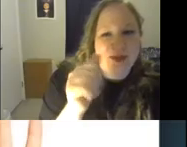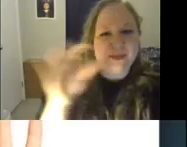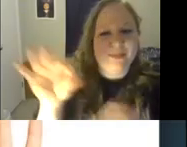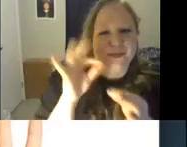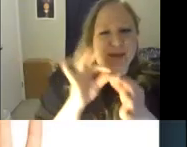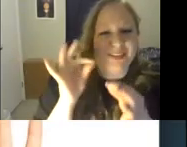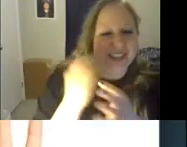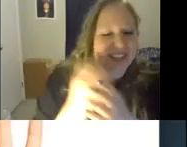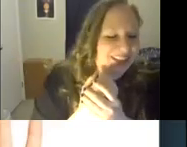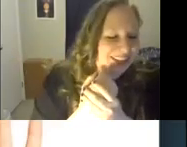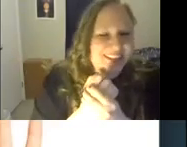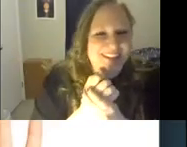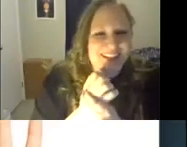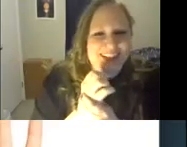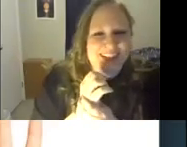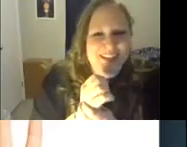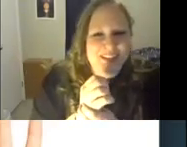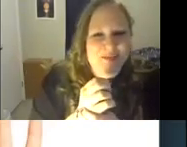Yeah, perfect.